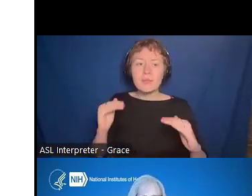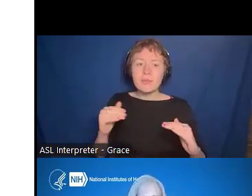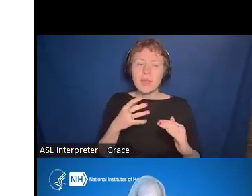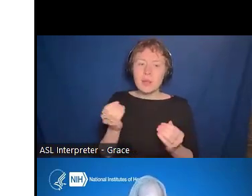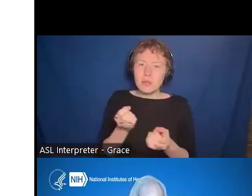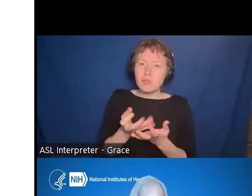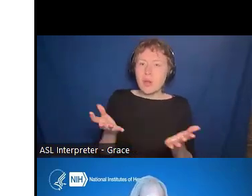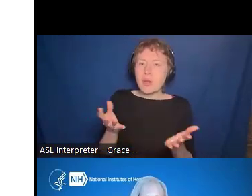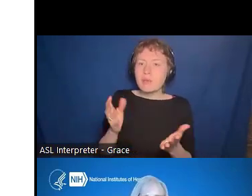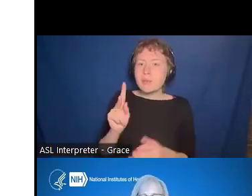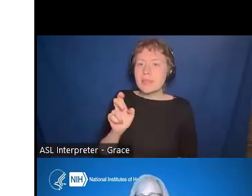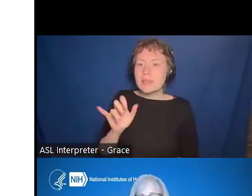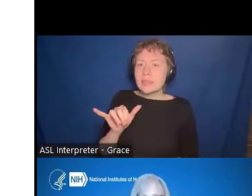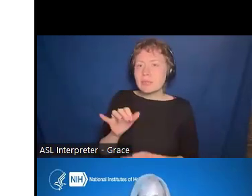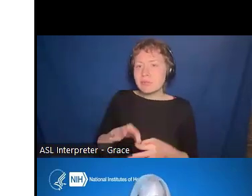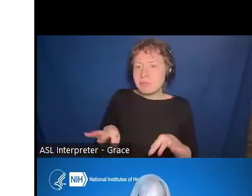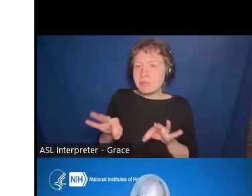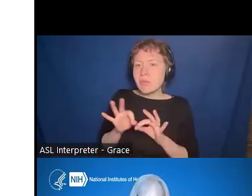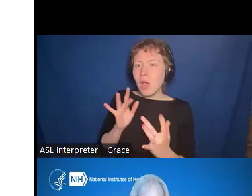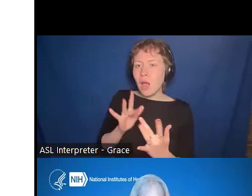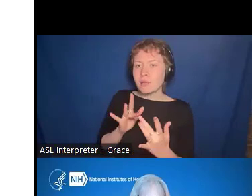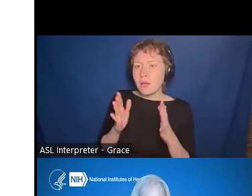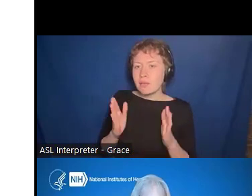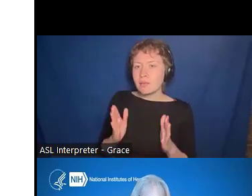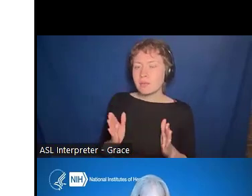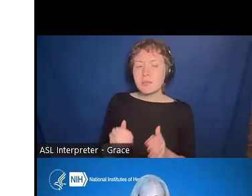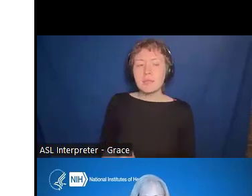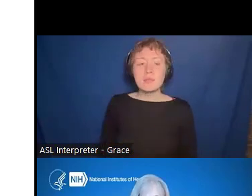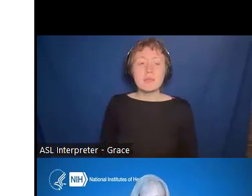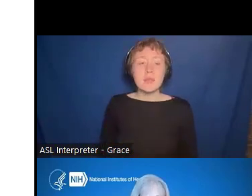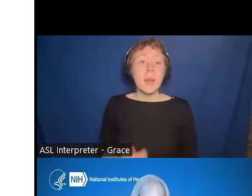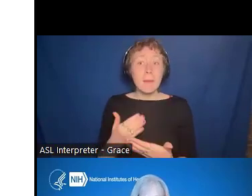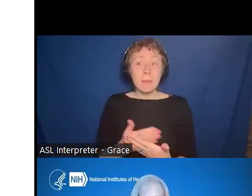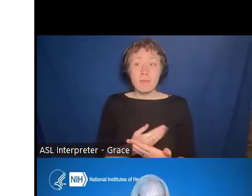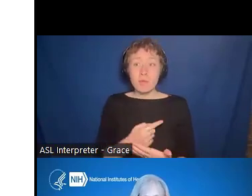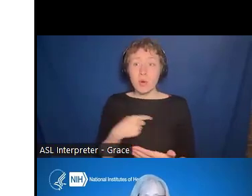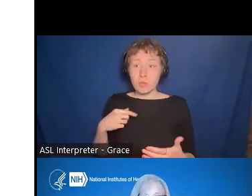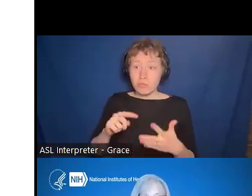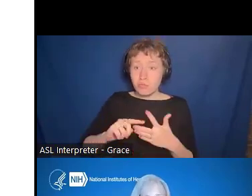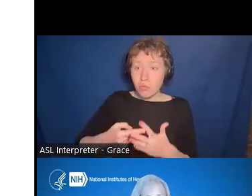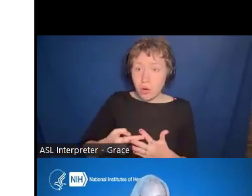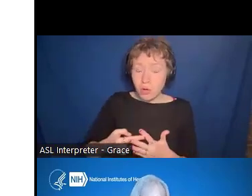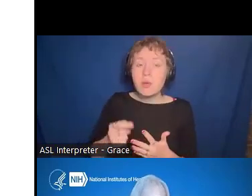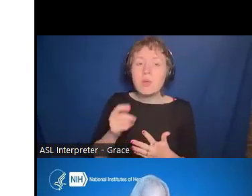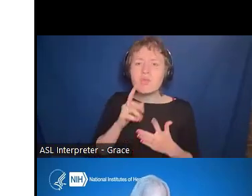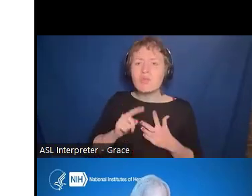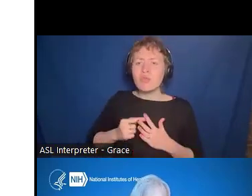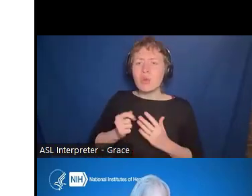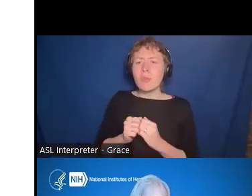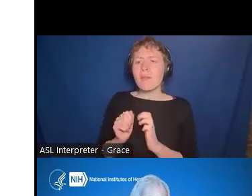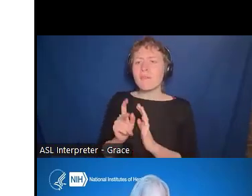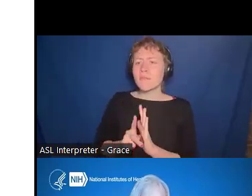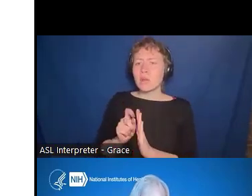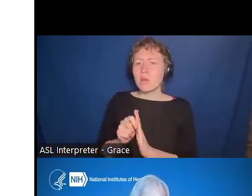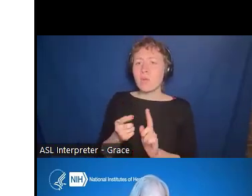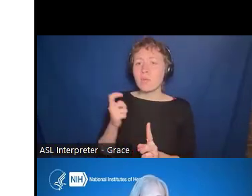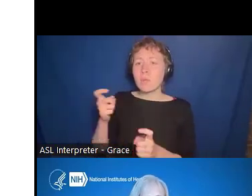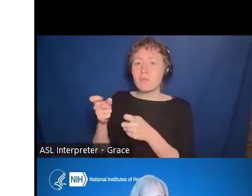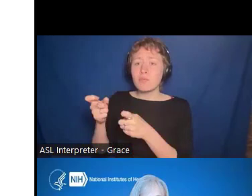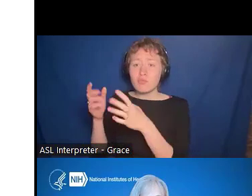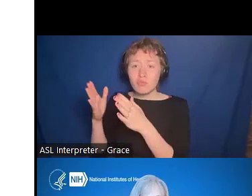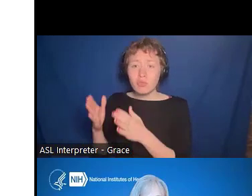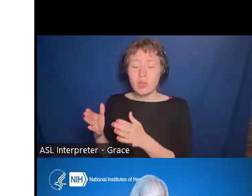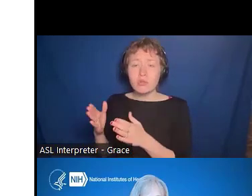context. Before we get to this agenda today, we're going to be starting with a video from the director of